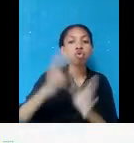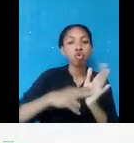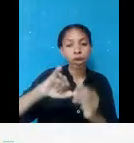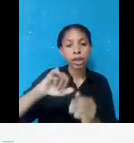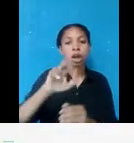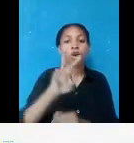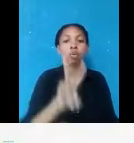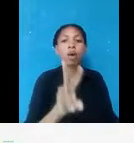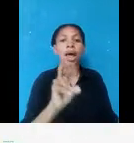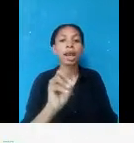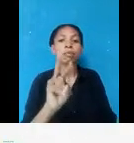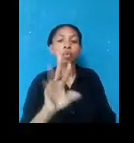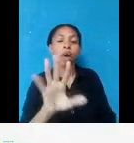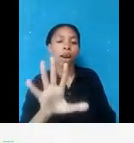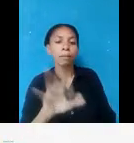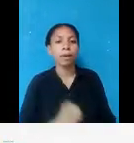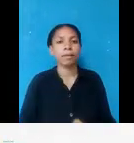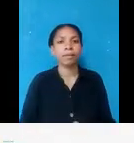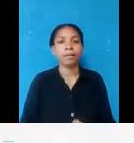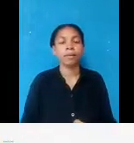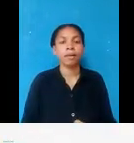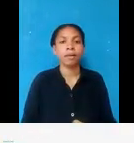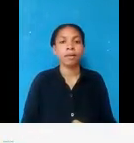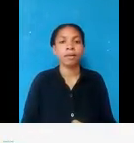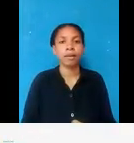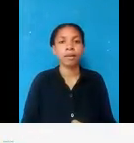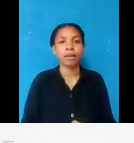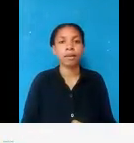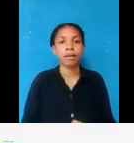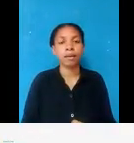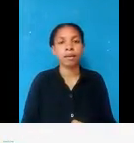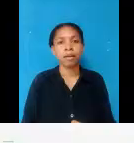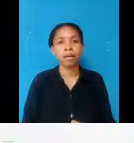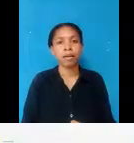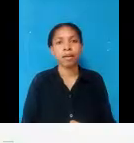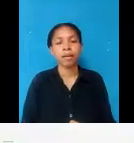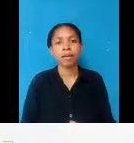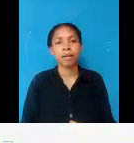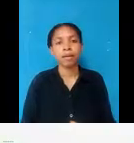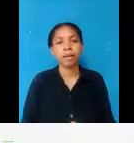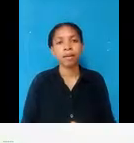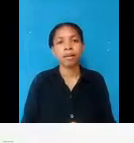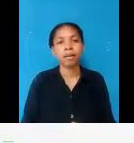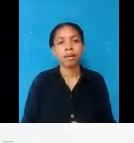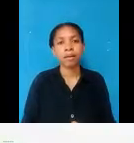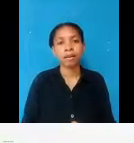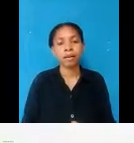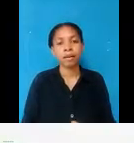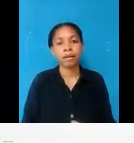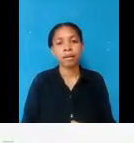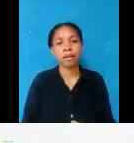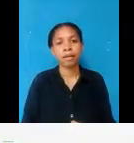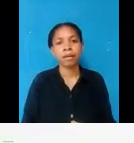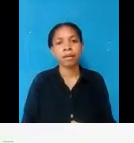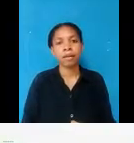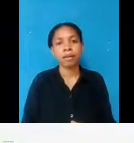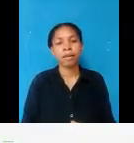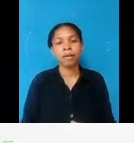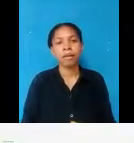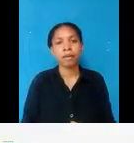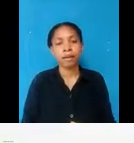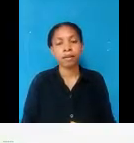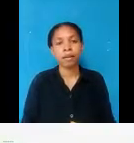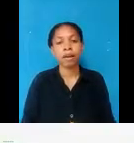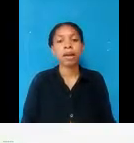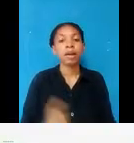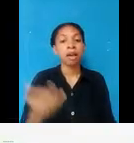Our featured speaker will be Dr. Patricia Welch Selby, PhD, MSSA, an expert in